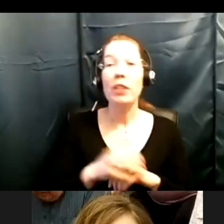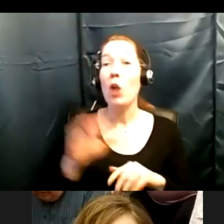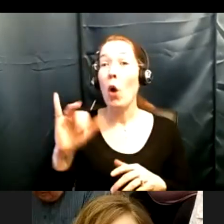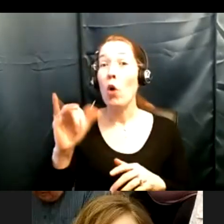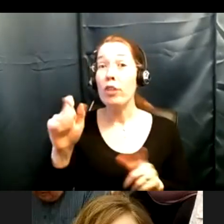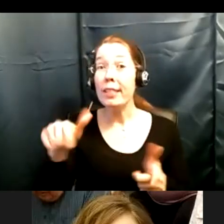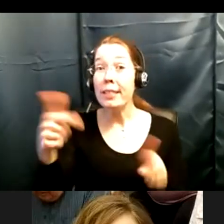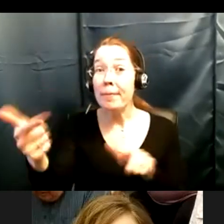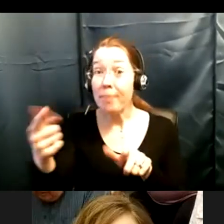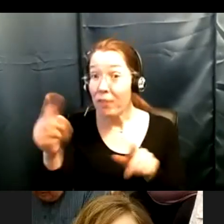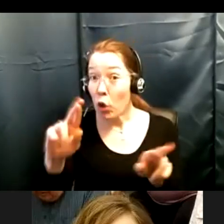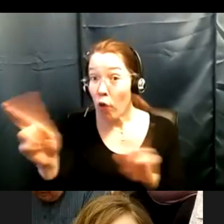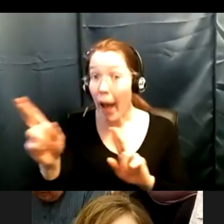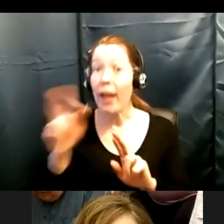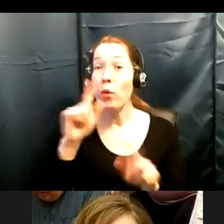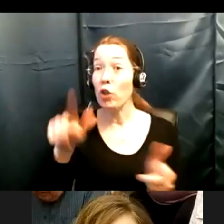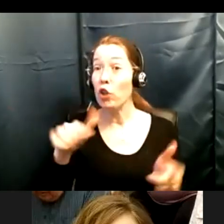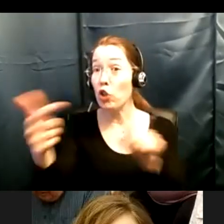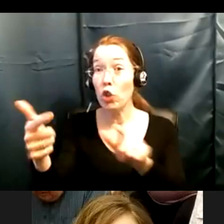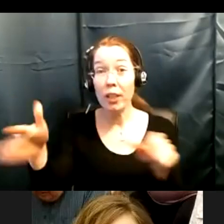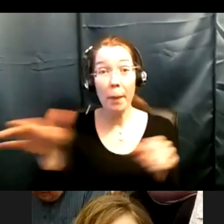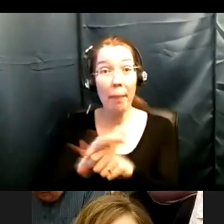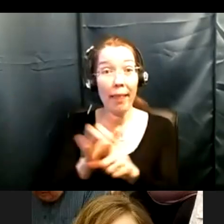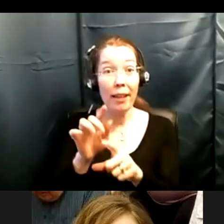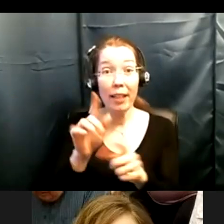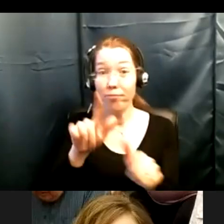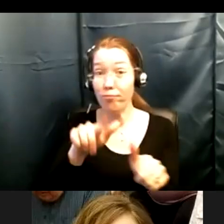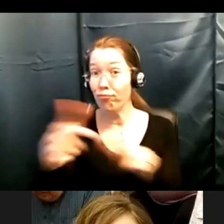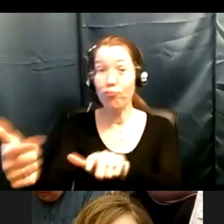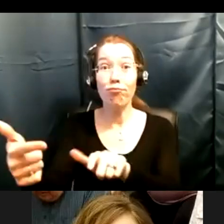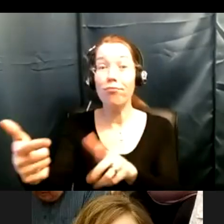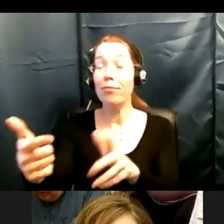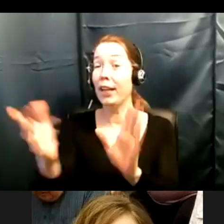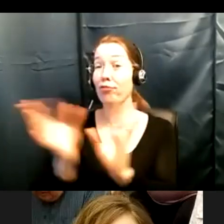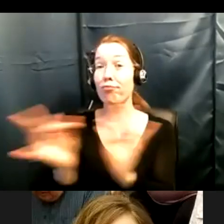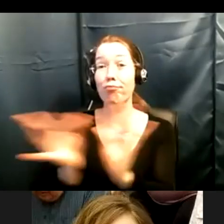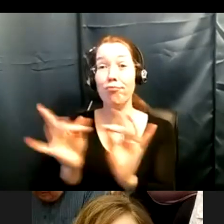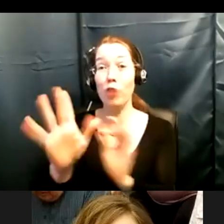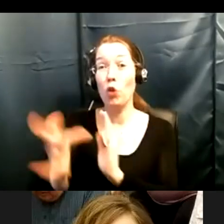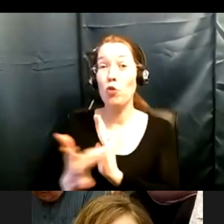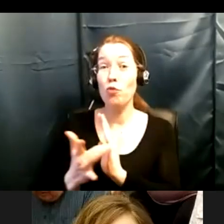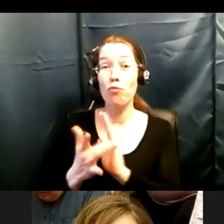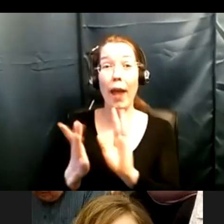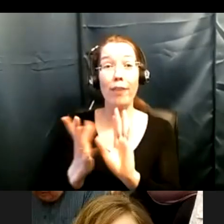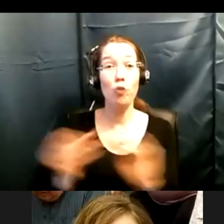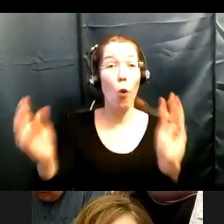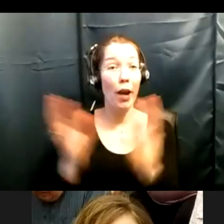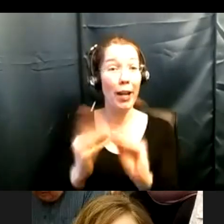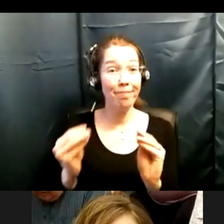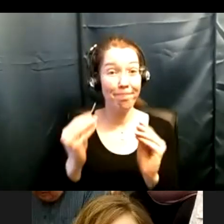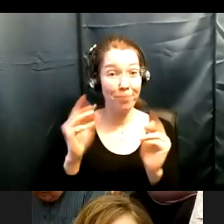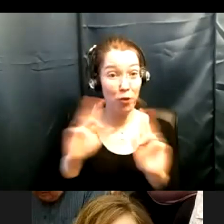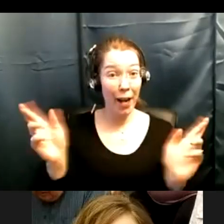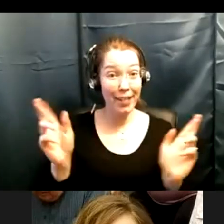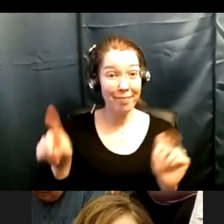if you're ready, we're going to turn this over completely to you and just have you tell us your tech story. You ready?